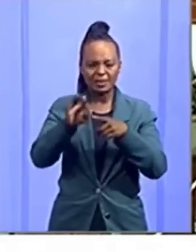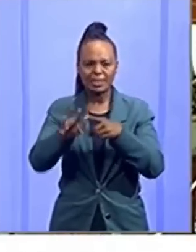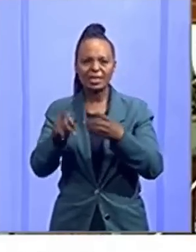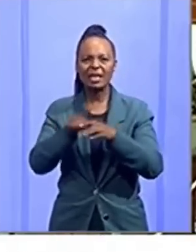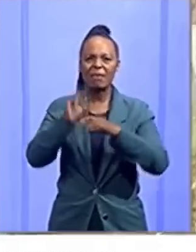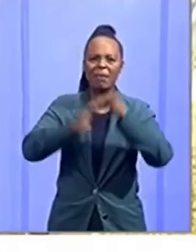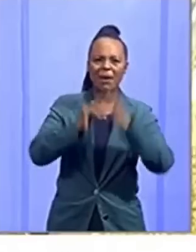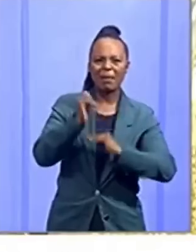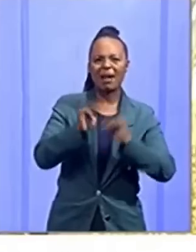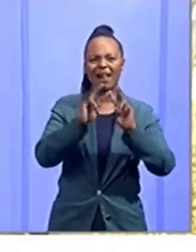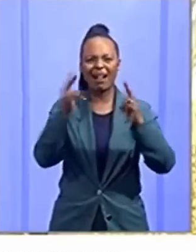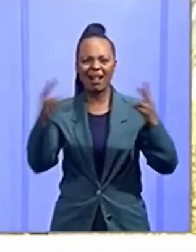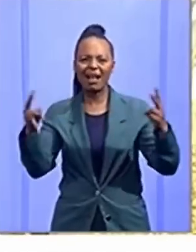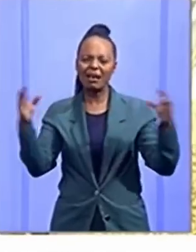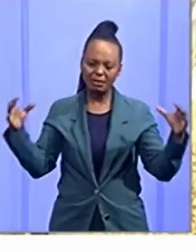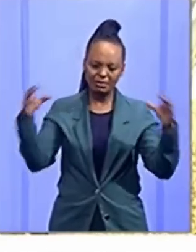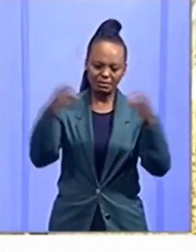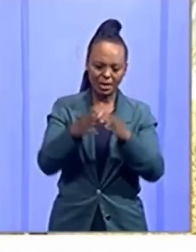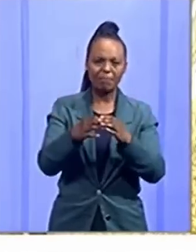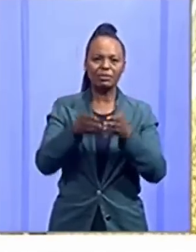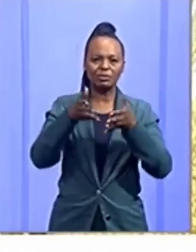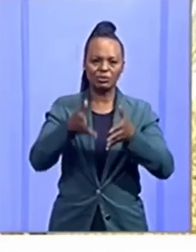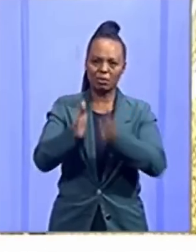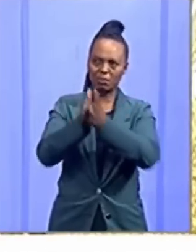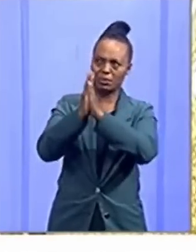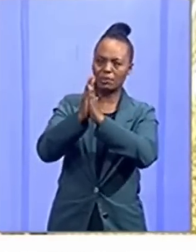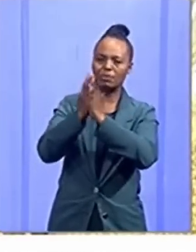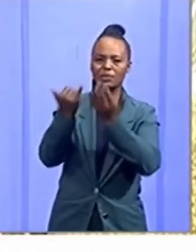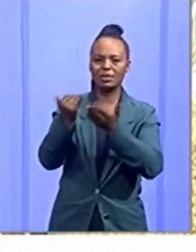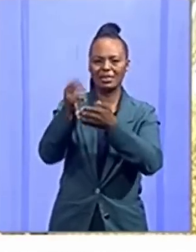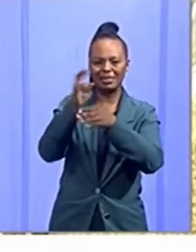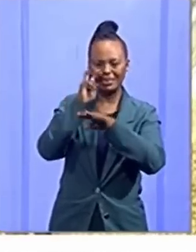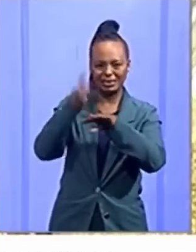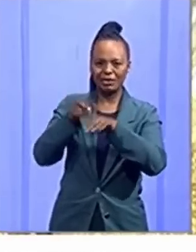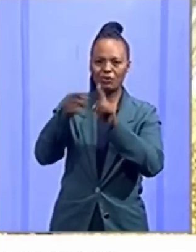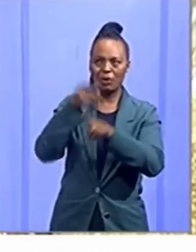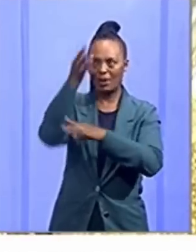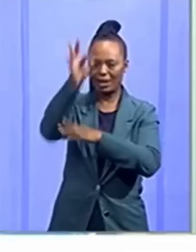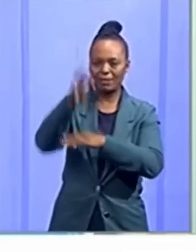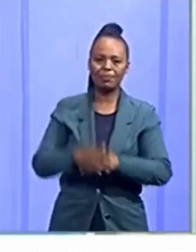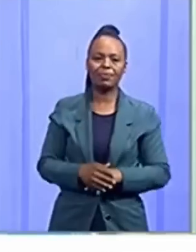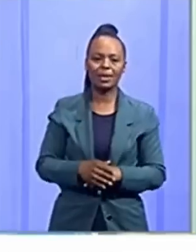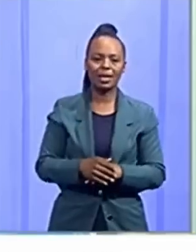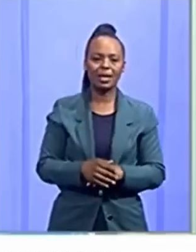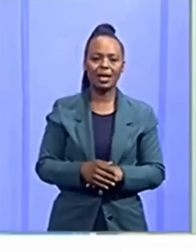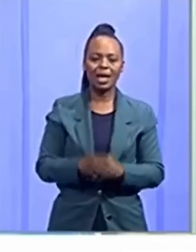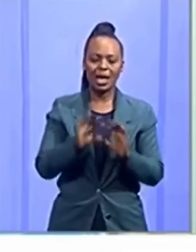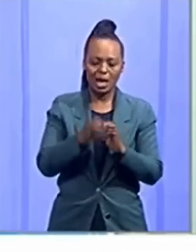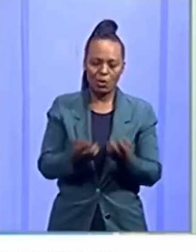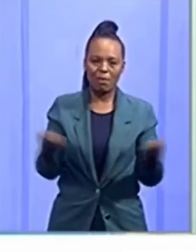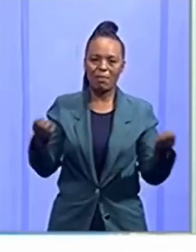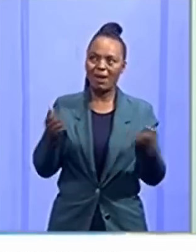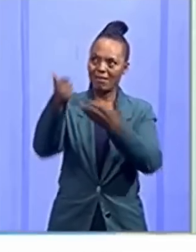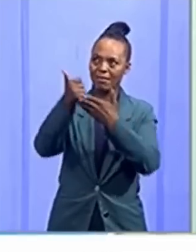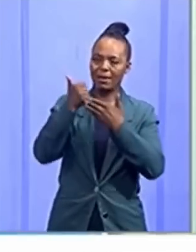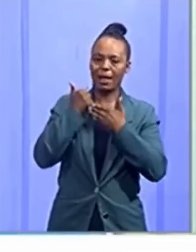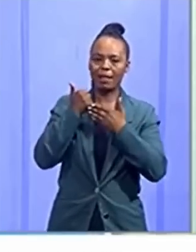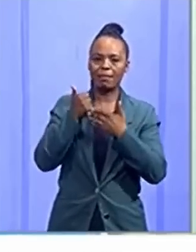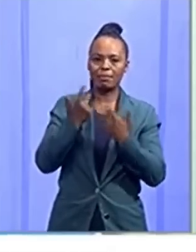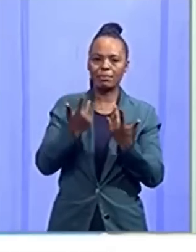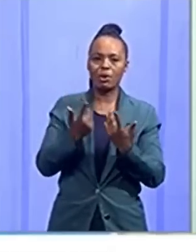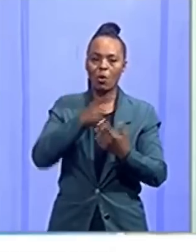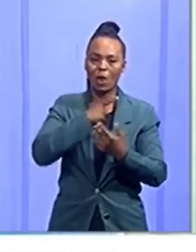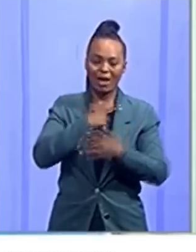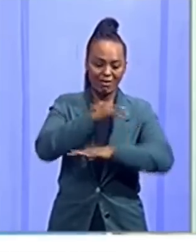dilo tša go aga. So mmušong re go hloka thušo ya di equipment gore re thuša gore re